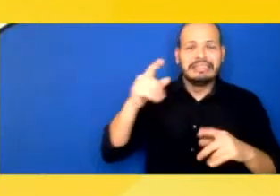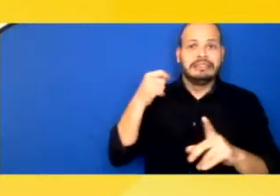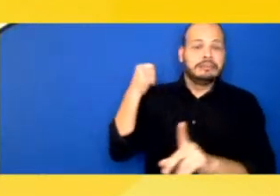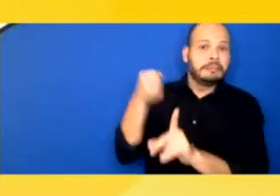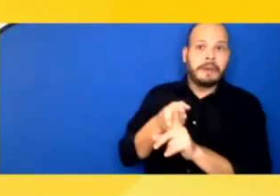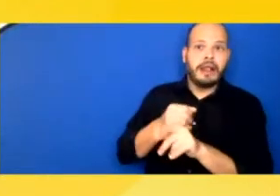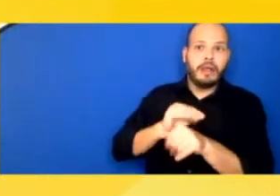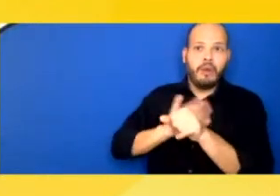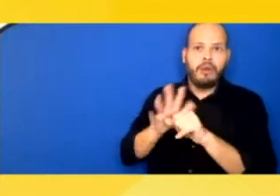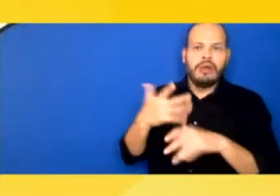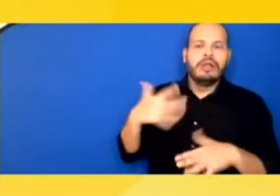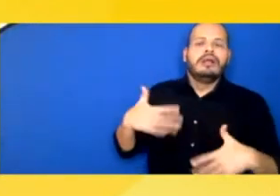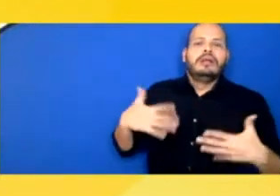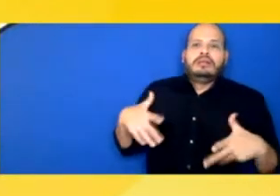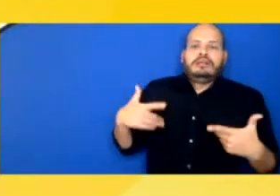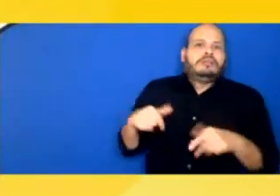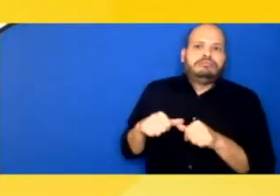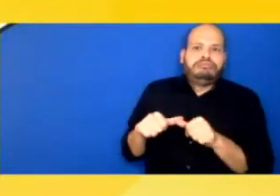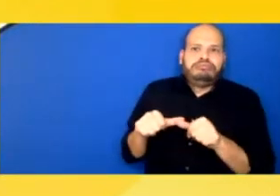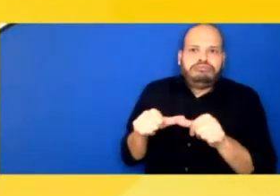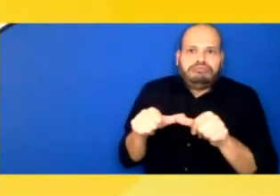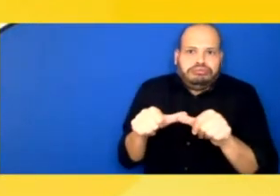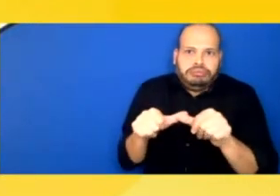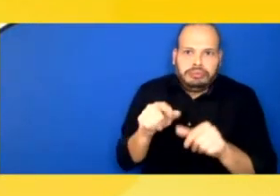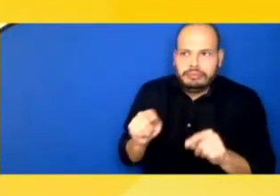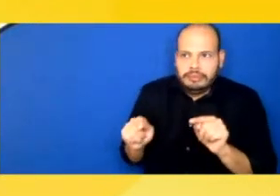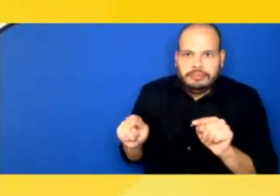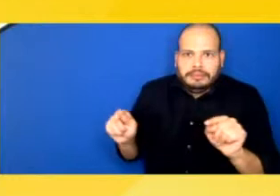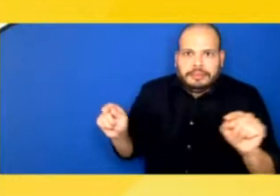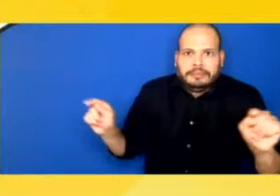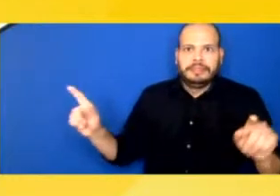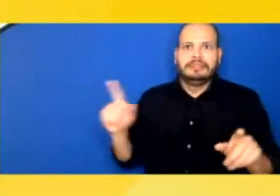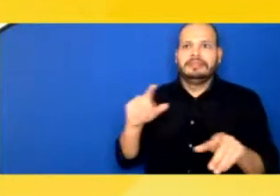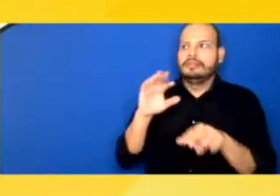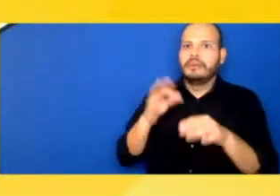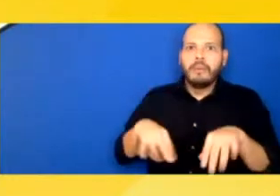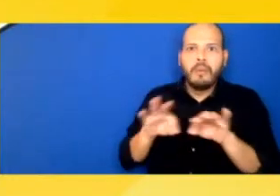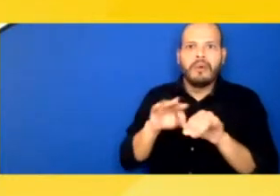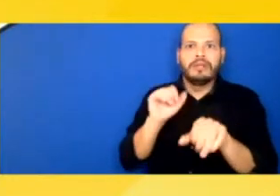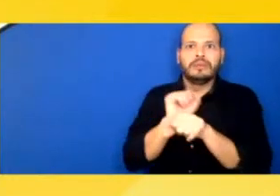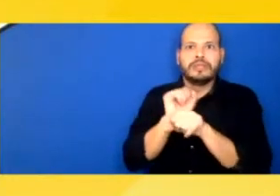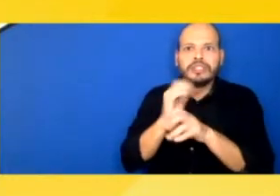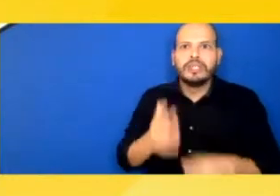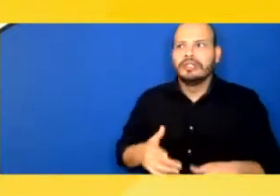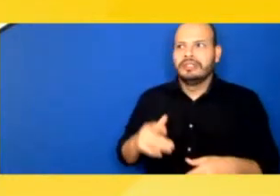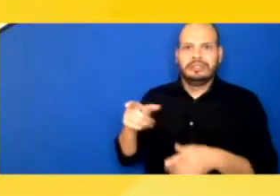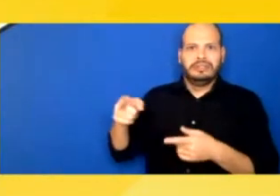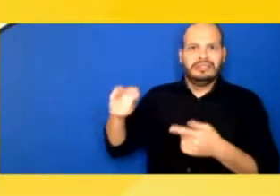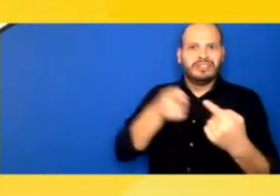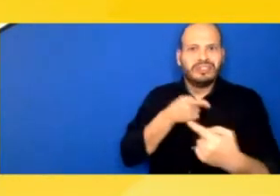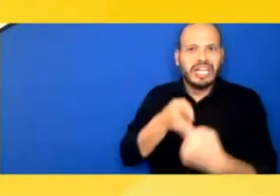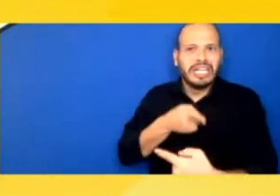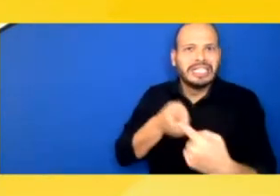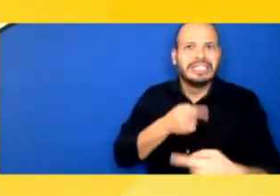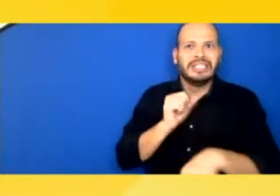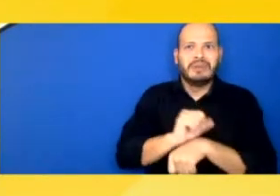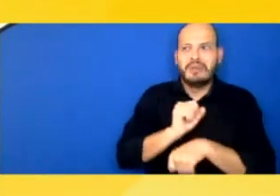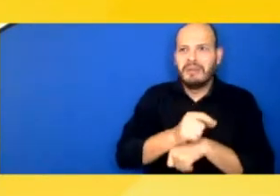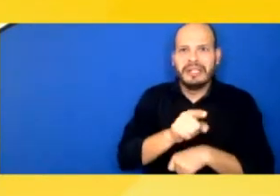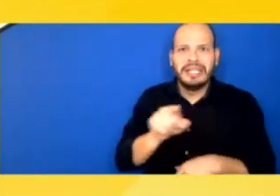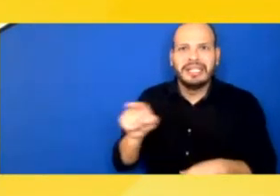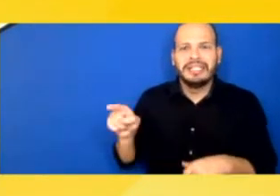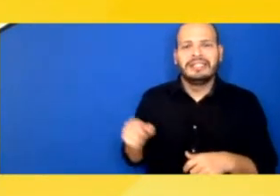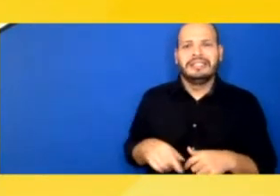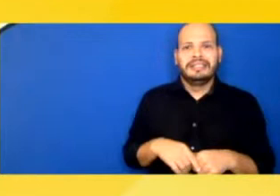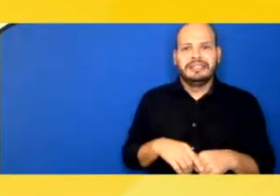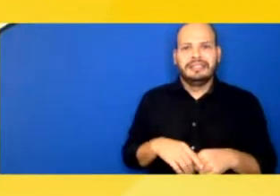with those who have been struggling in so many different ways. And there's a quote from Al-Hajj Malik al-Shabazz, Malcolm X, who said that when you live in